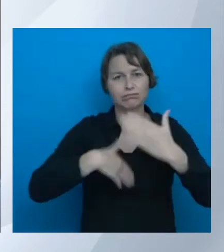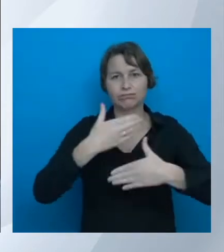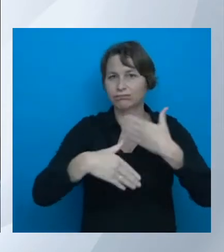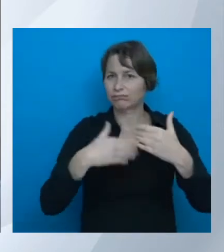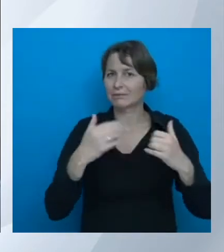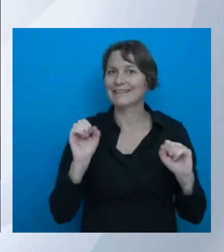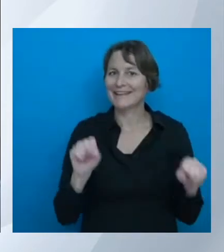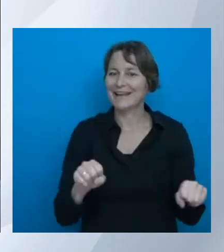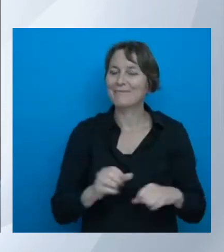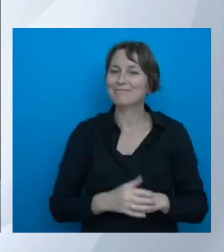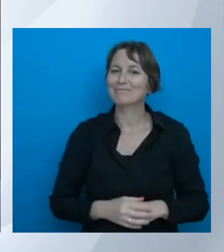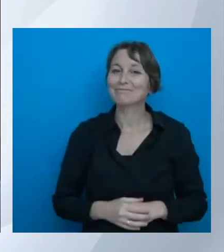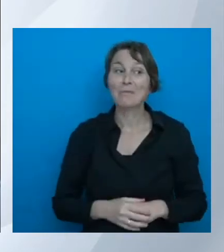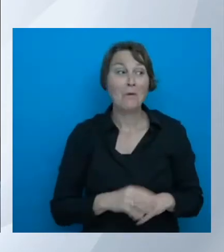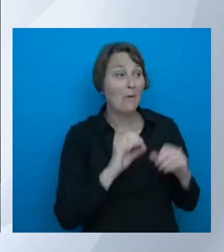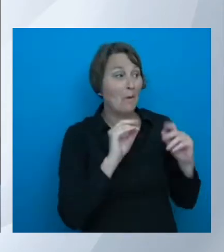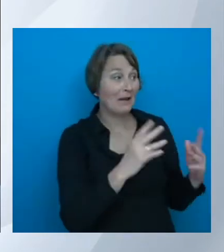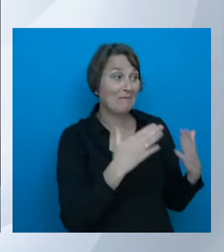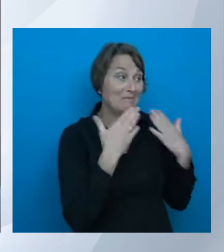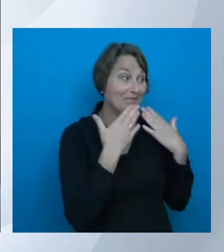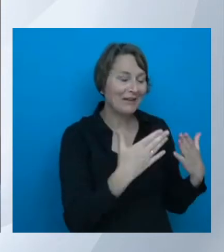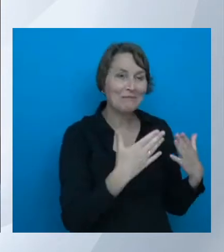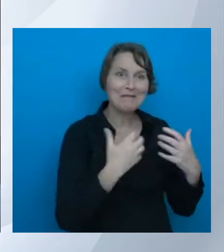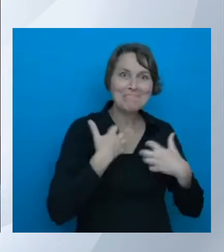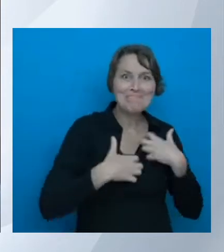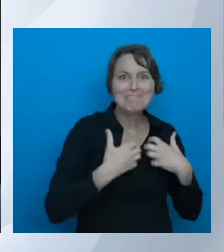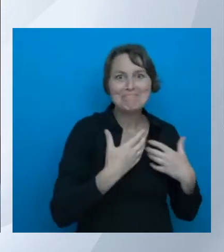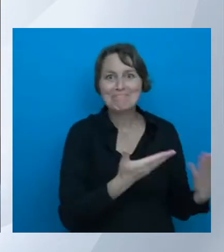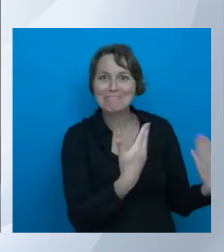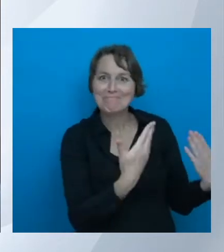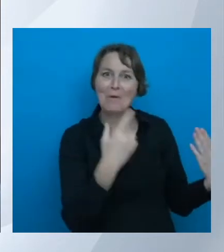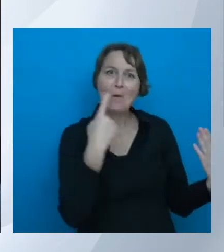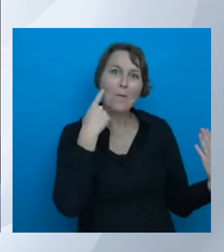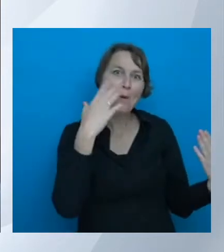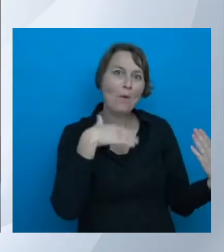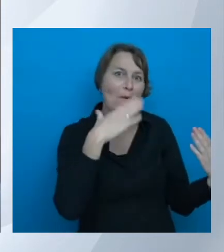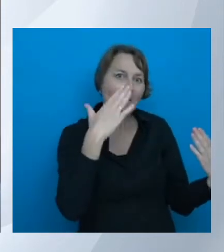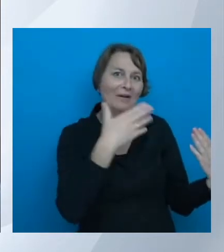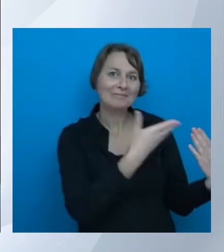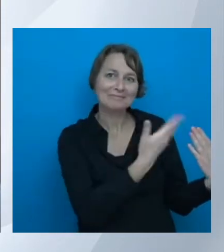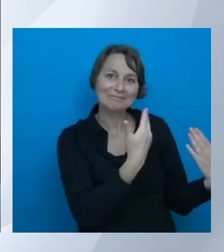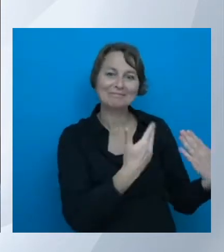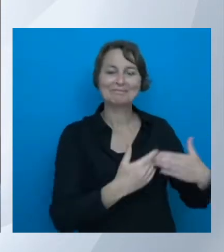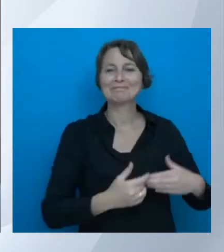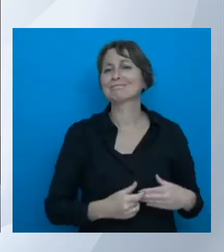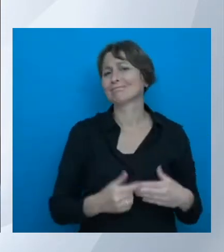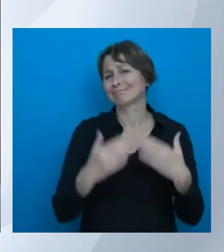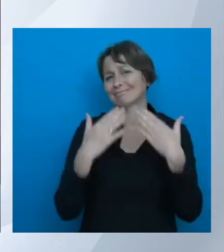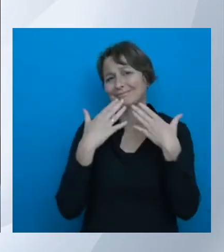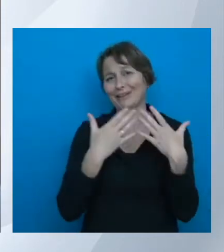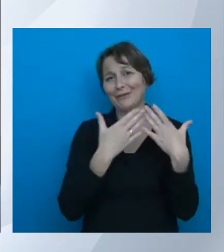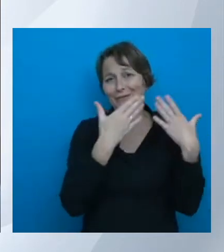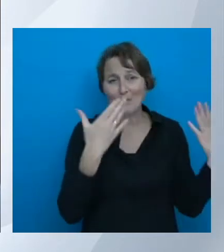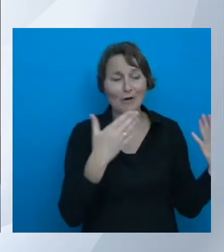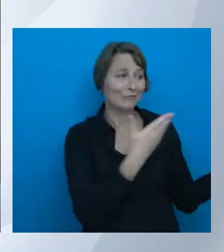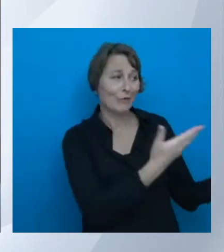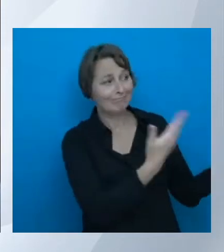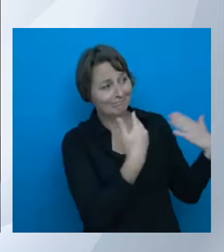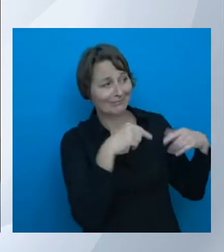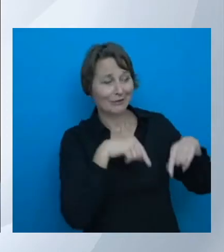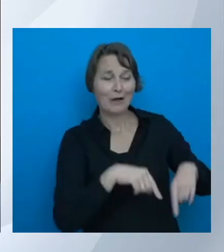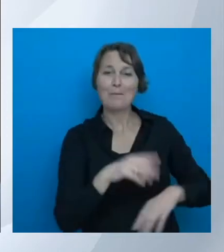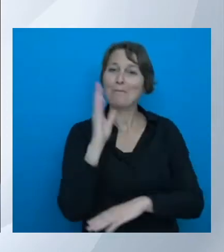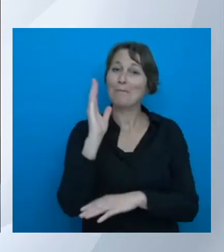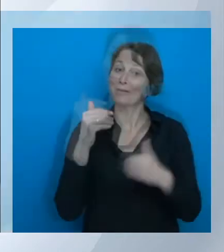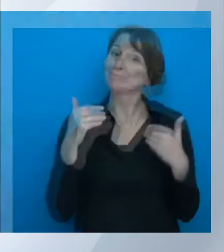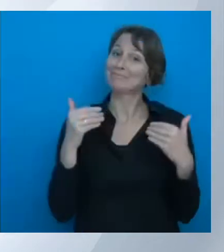already excited to learn more about Dapr. So, thank you very much for joining us, and take it away.